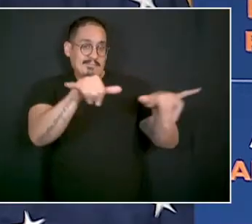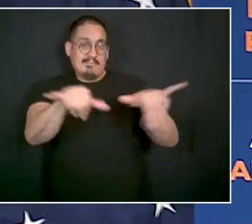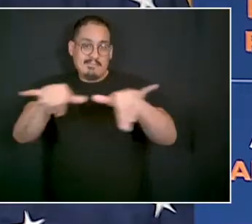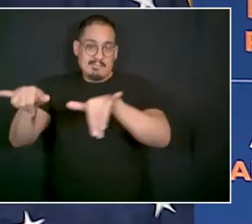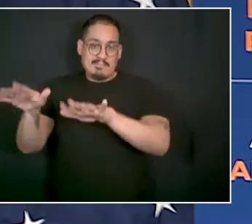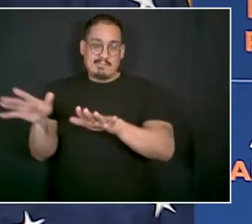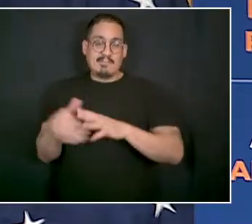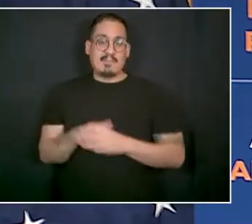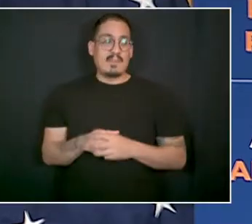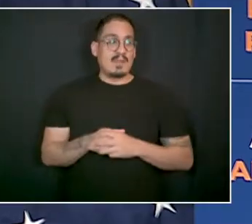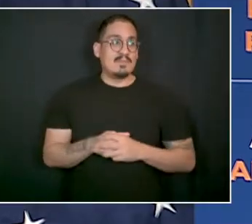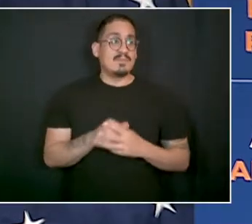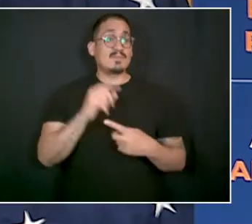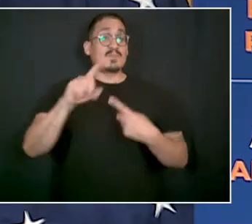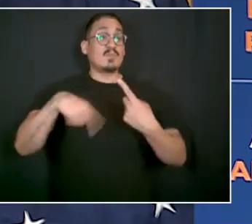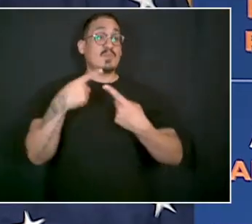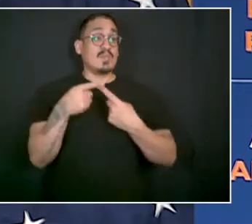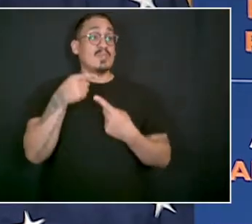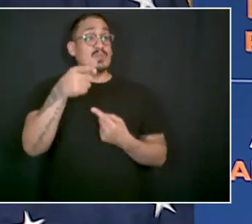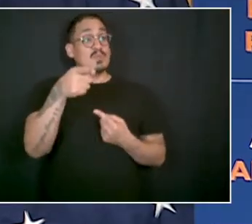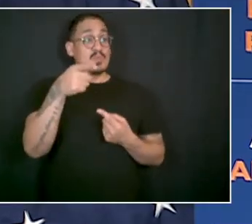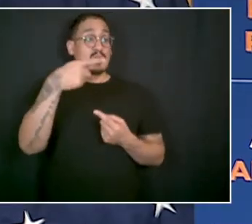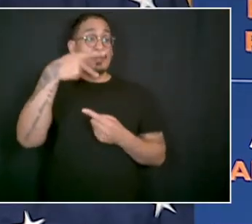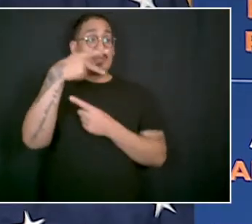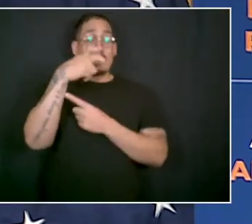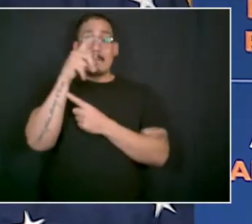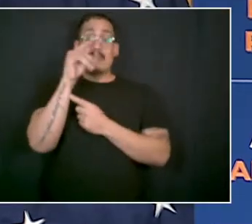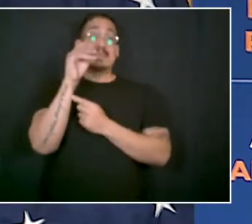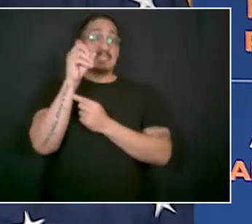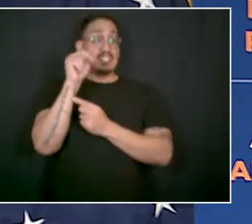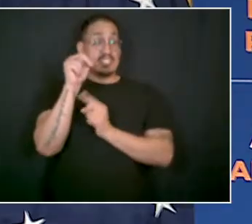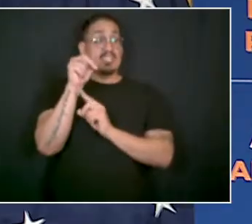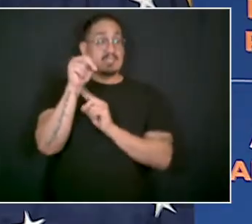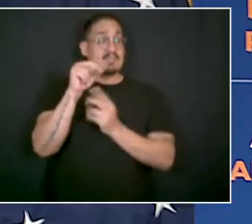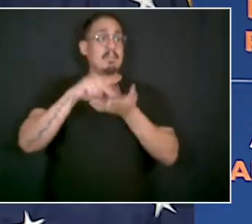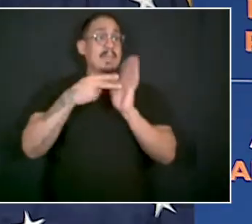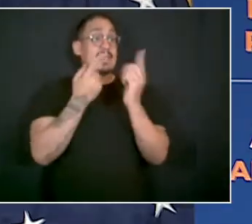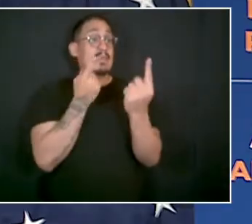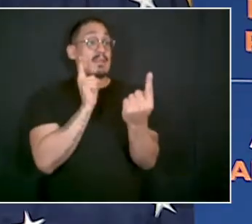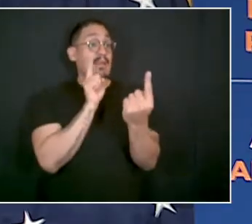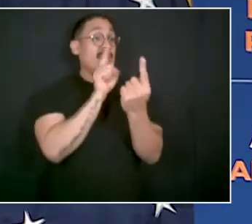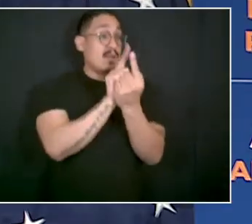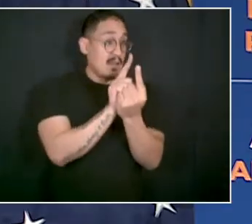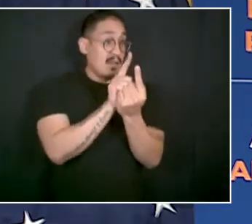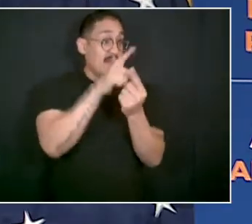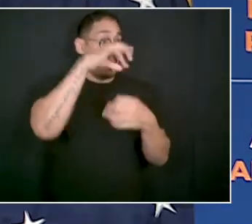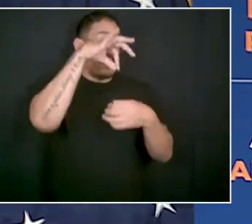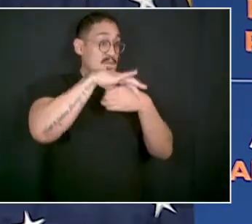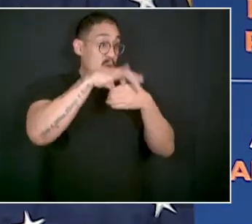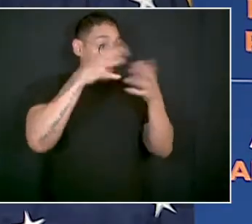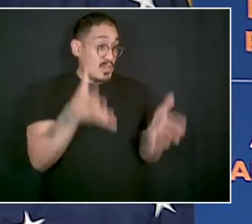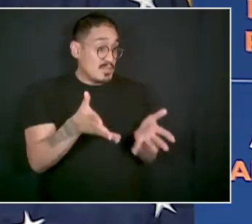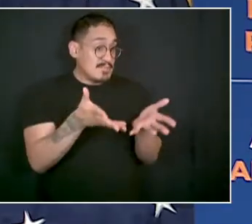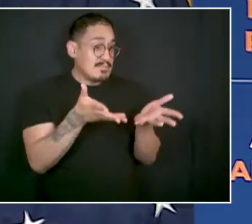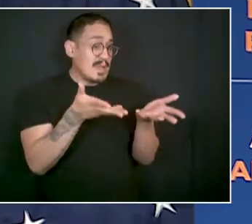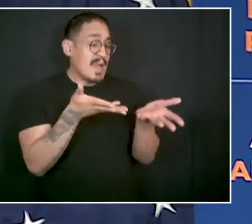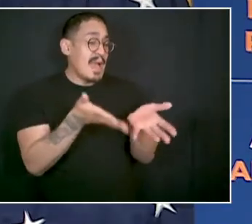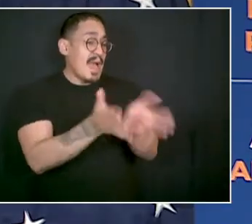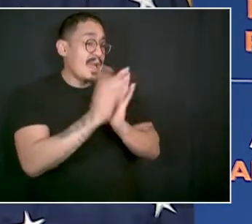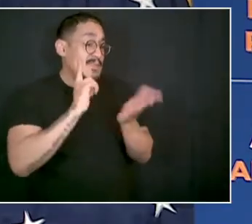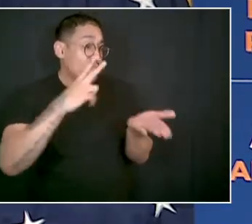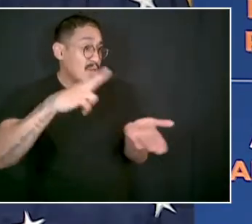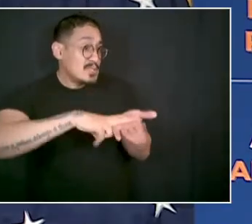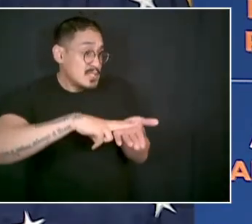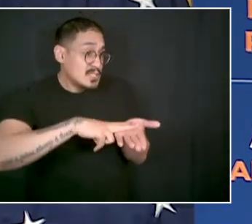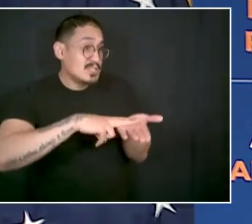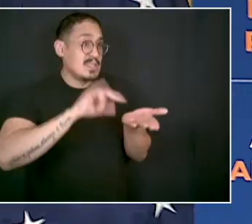you go to voters that are registered and you knock on doors. Those are quality petitions. That's when you have a qualitative petition